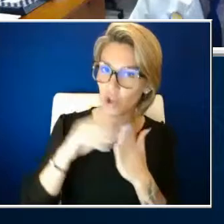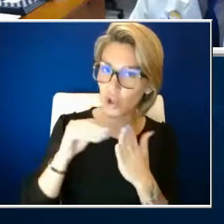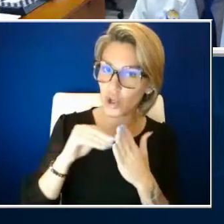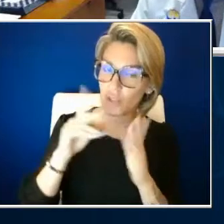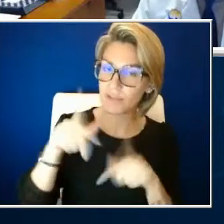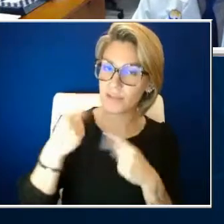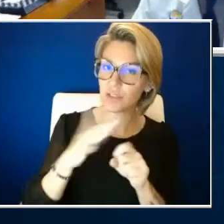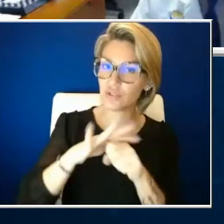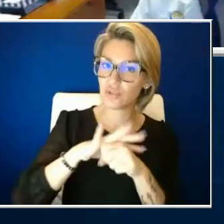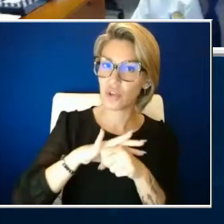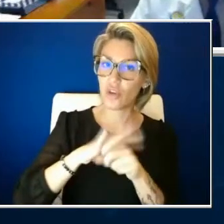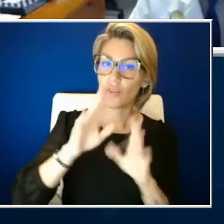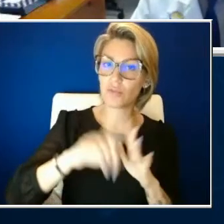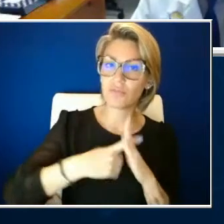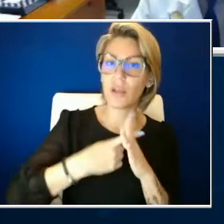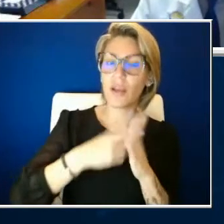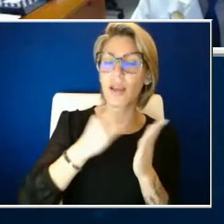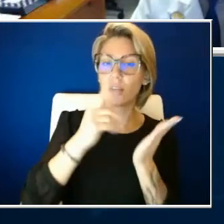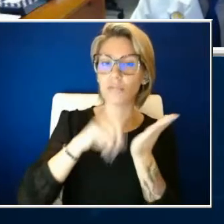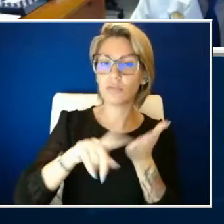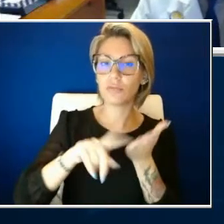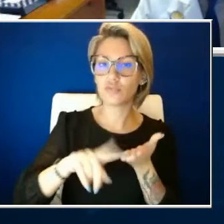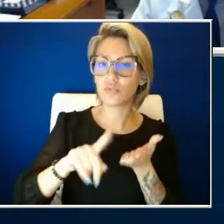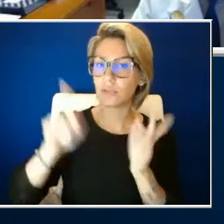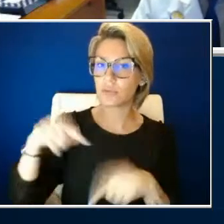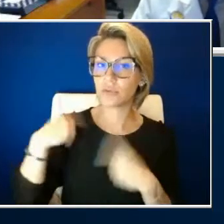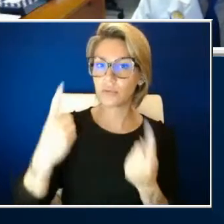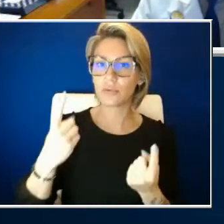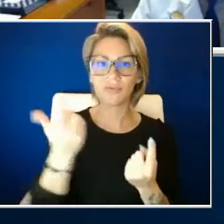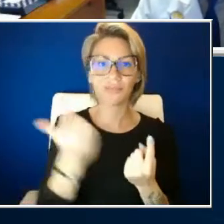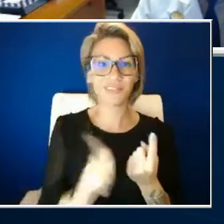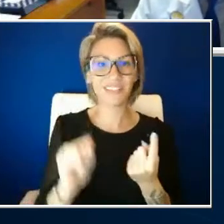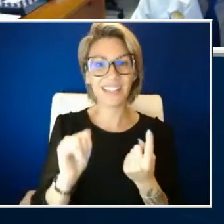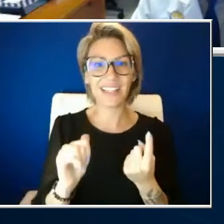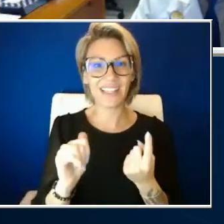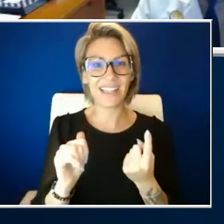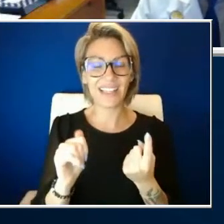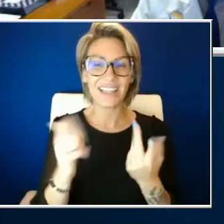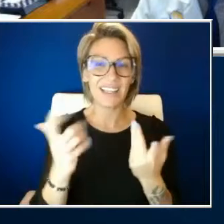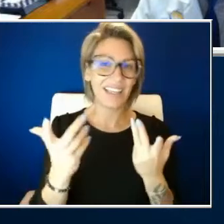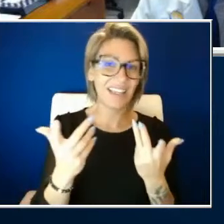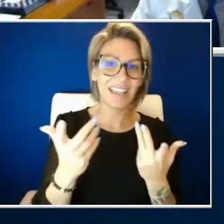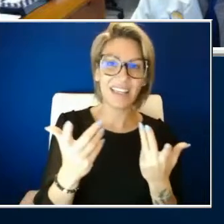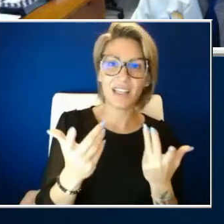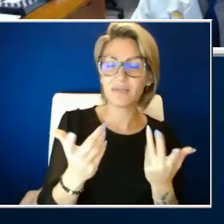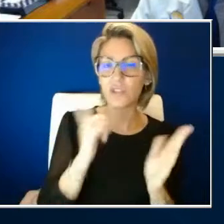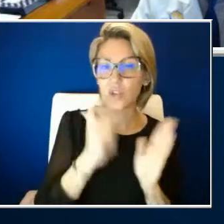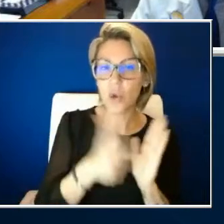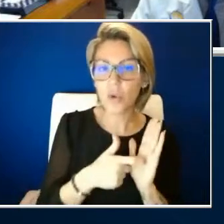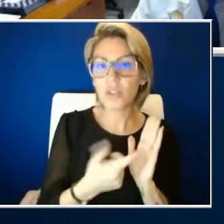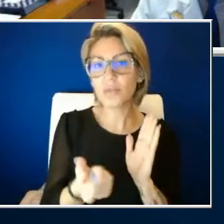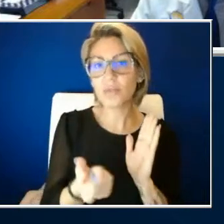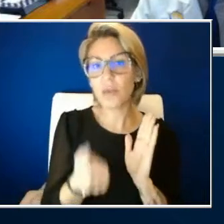much research has been done since that time, has there been any notable strides in understanding and treating long COVID?